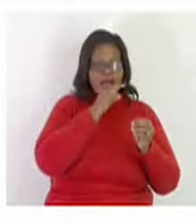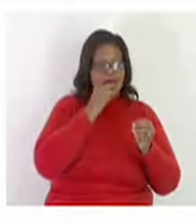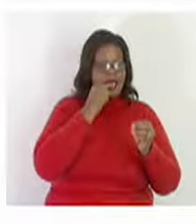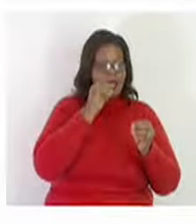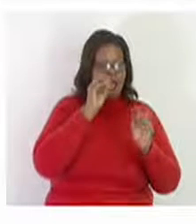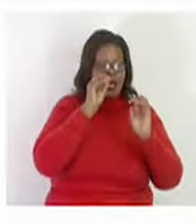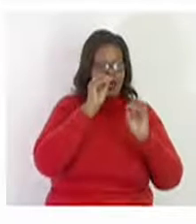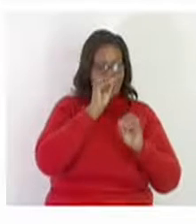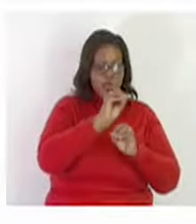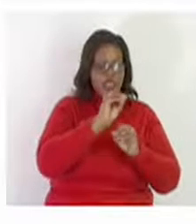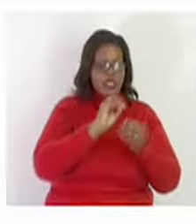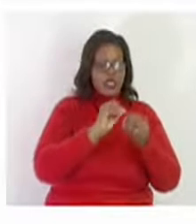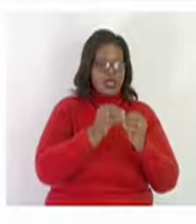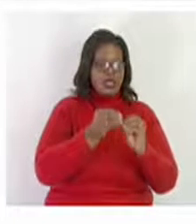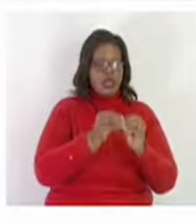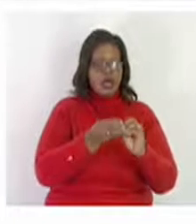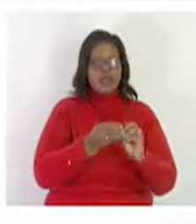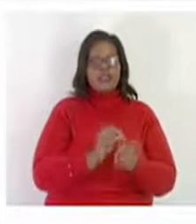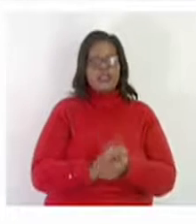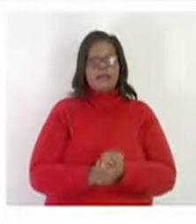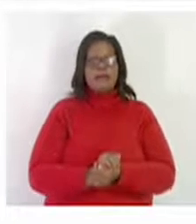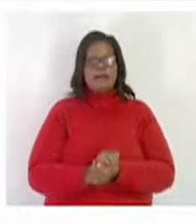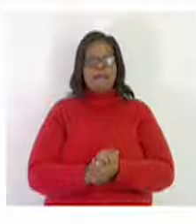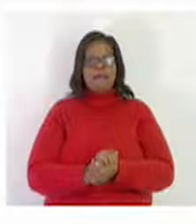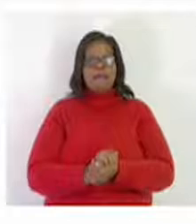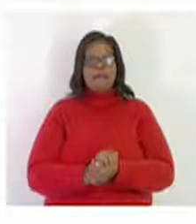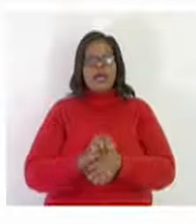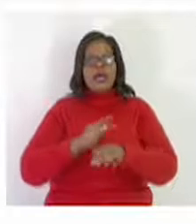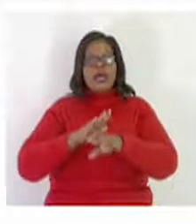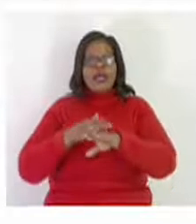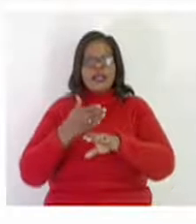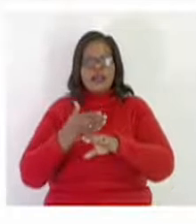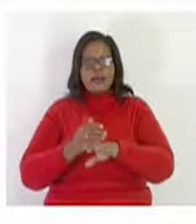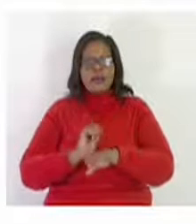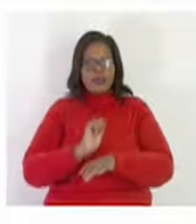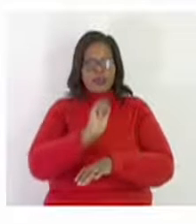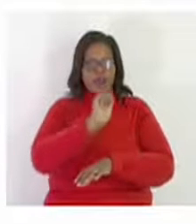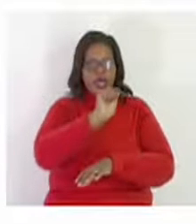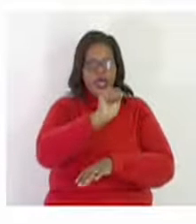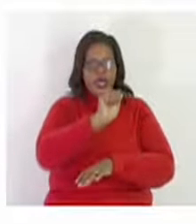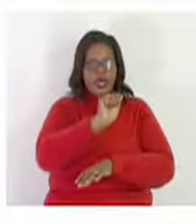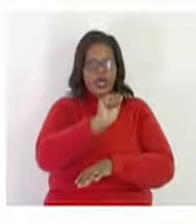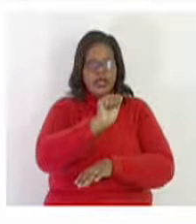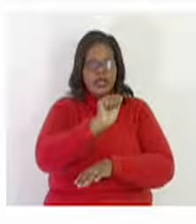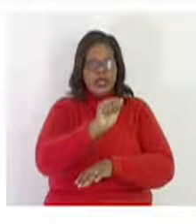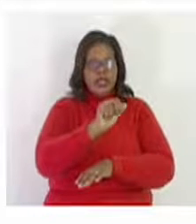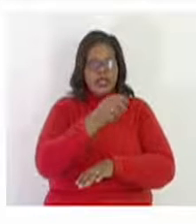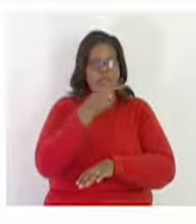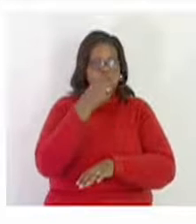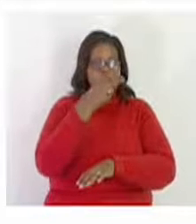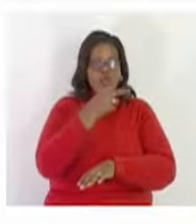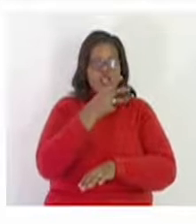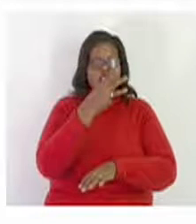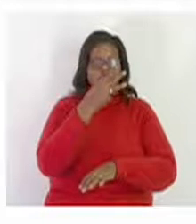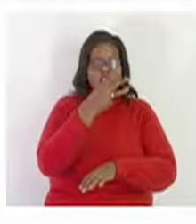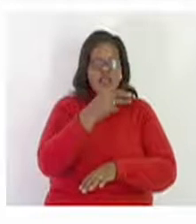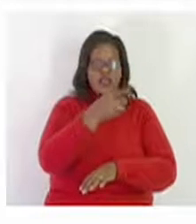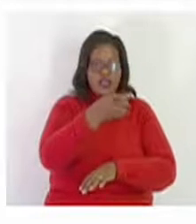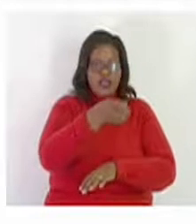numeric. For example, under A, it's